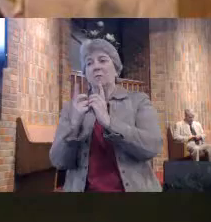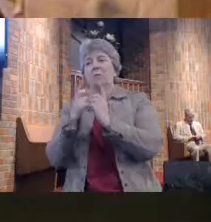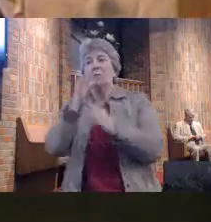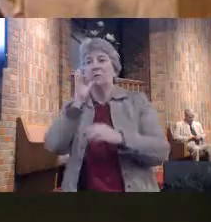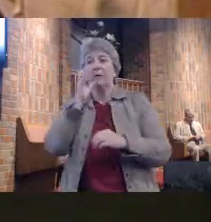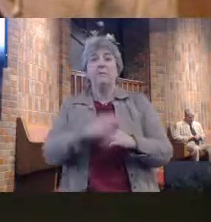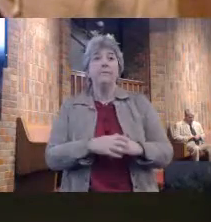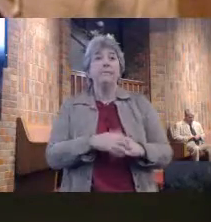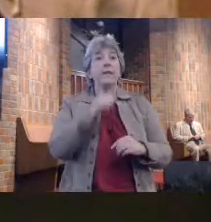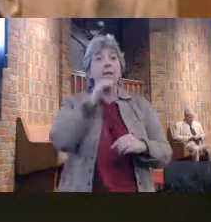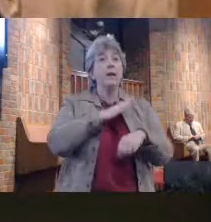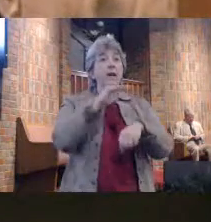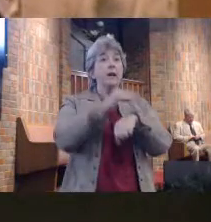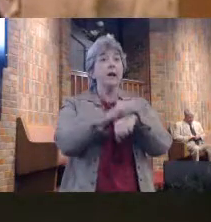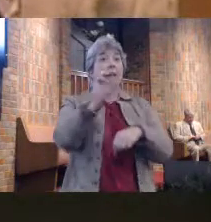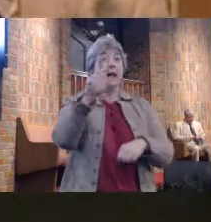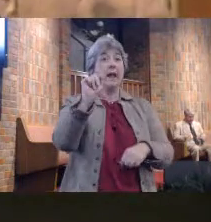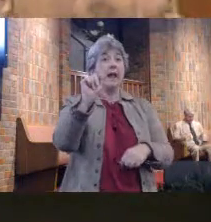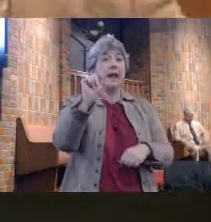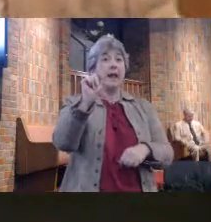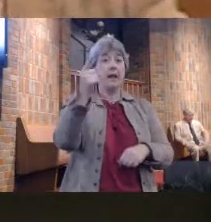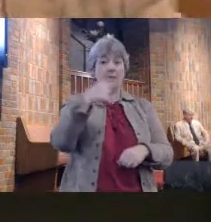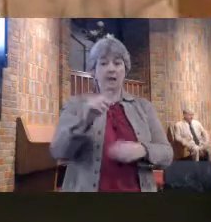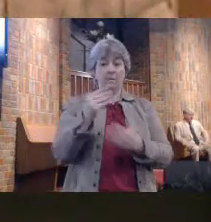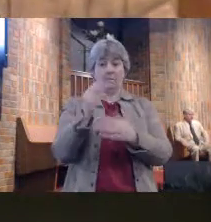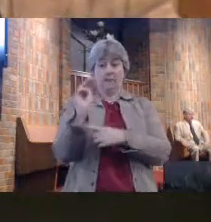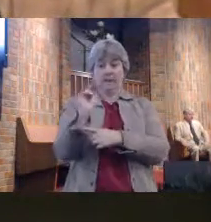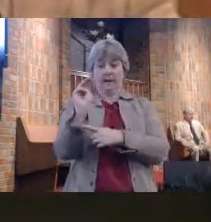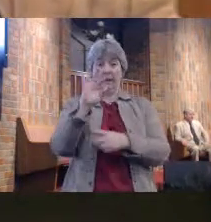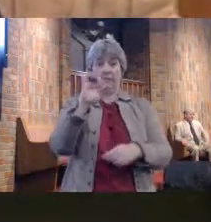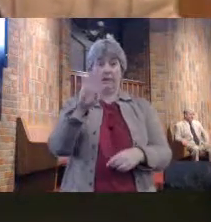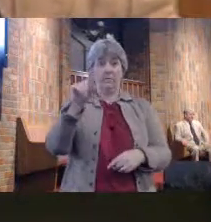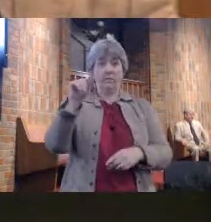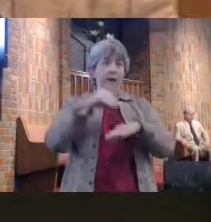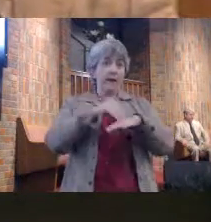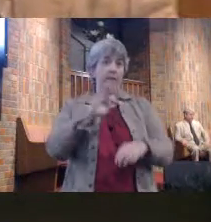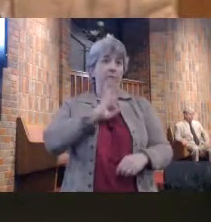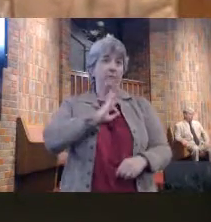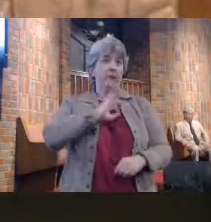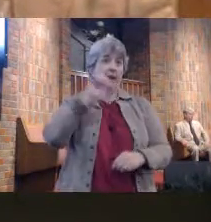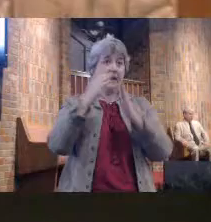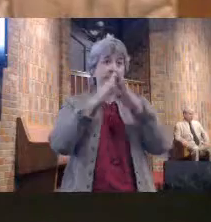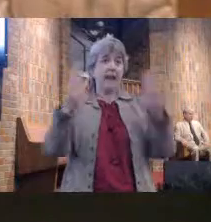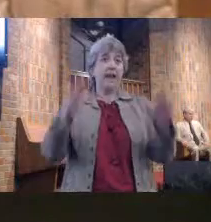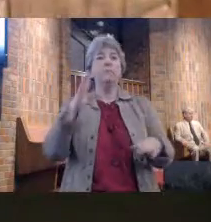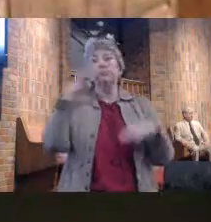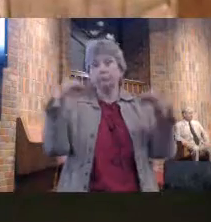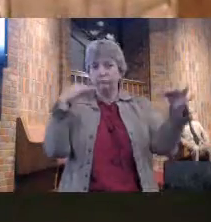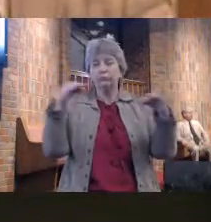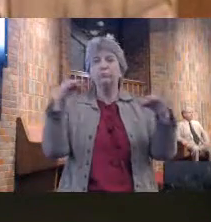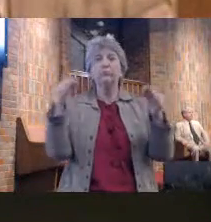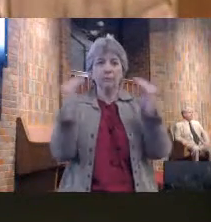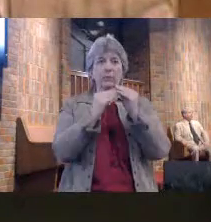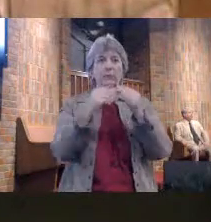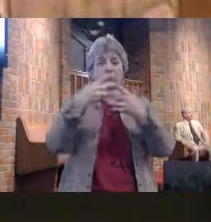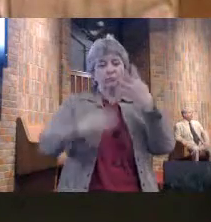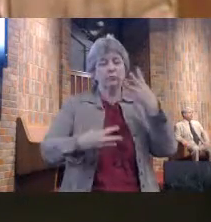Ladies' Night Out will be Monday, February the 20th at Francis Smallwood's. Details to follow on that.